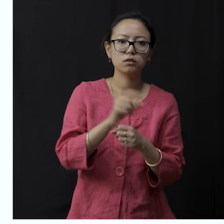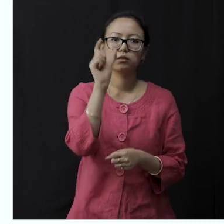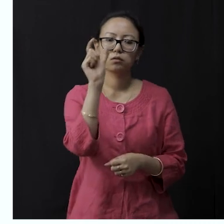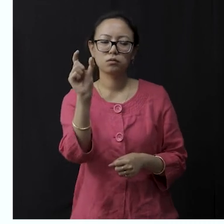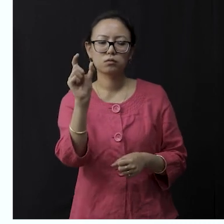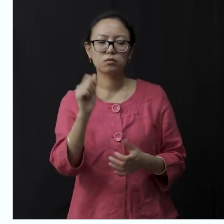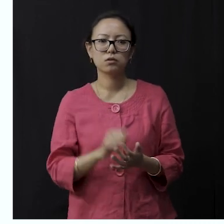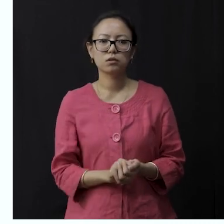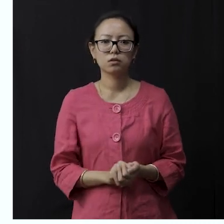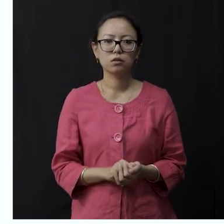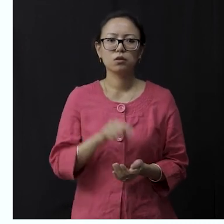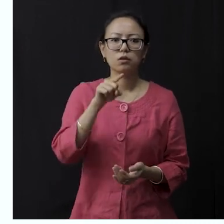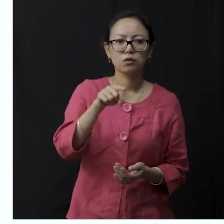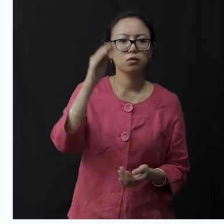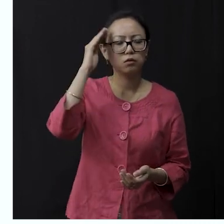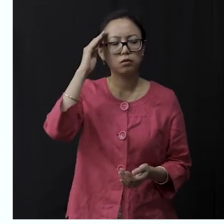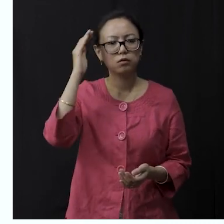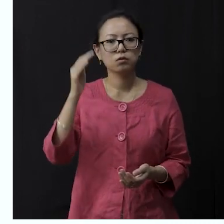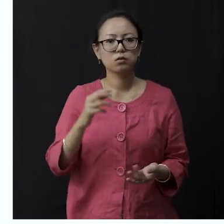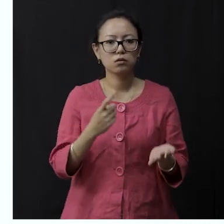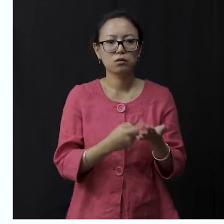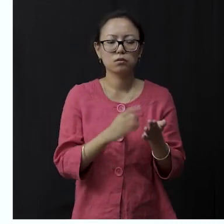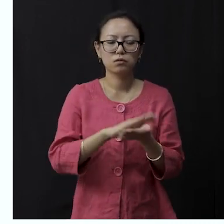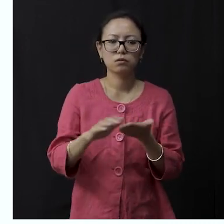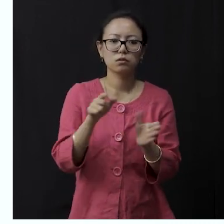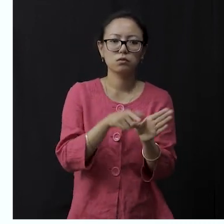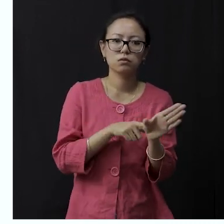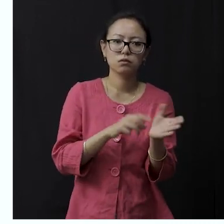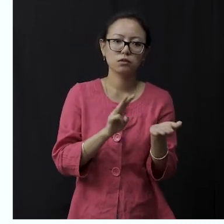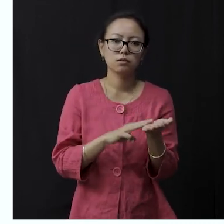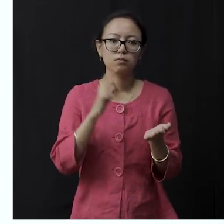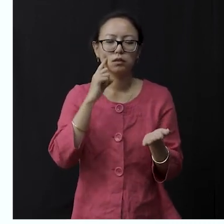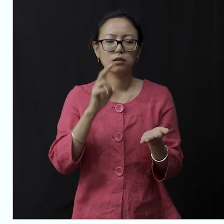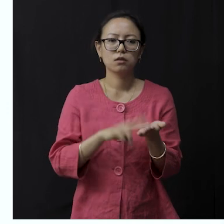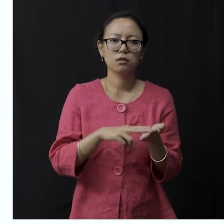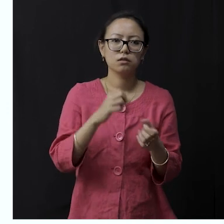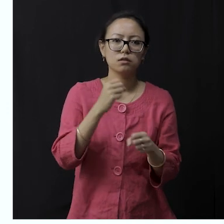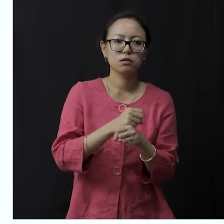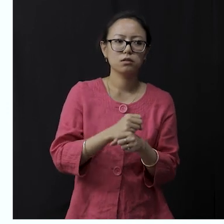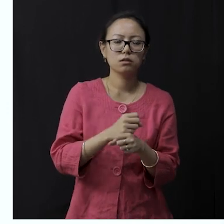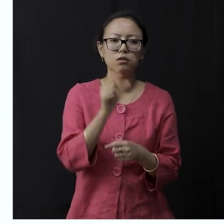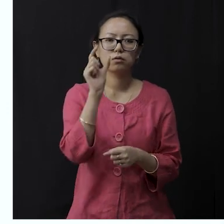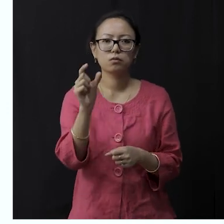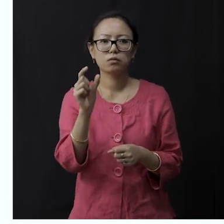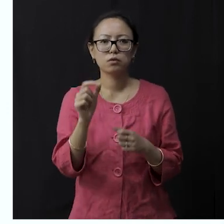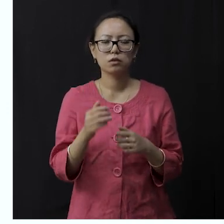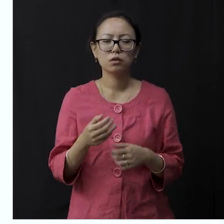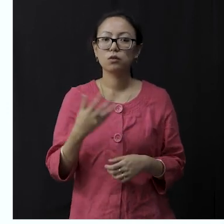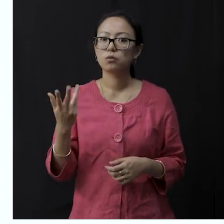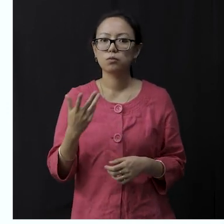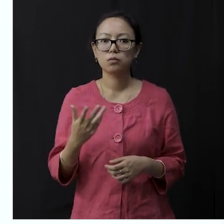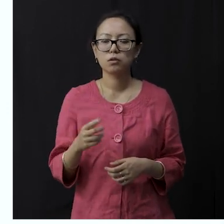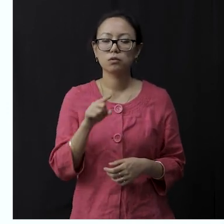the rhyming words are, right? I've told you the definition of a rhyming word. That rhyming